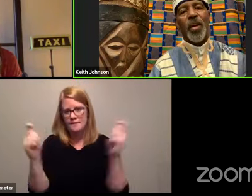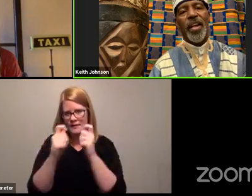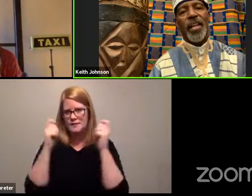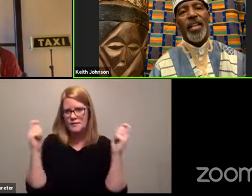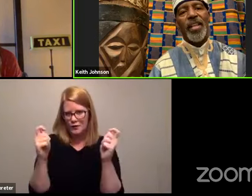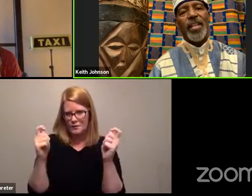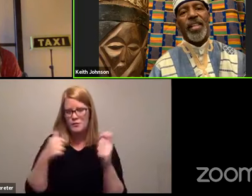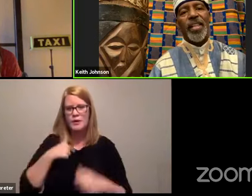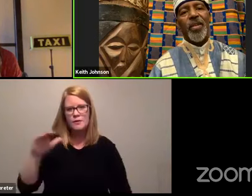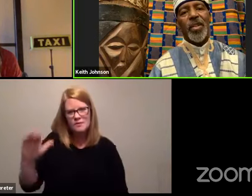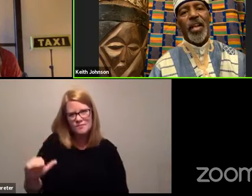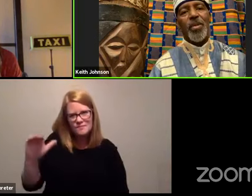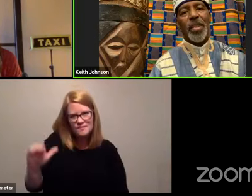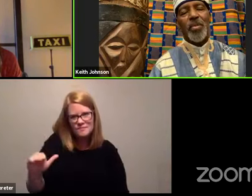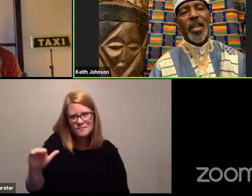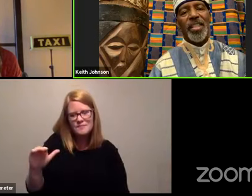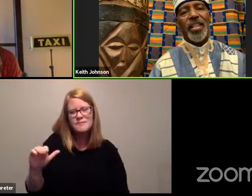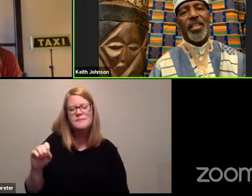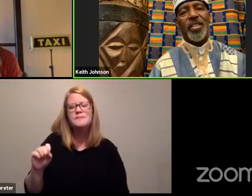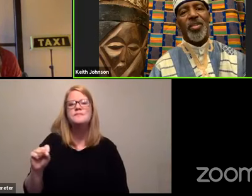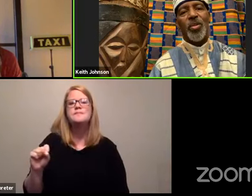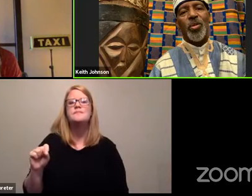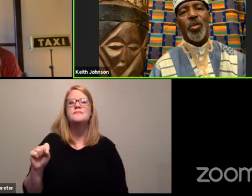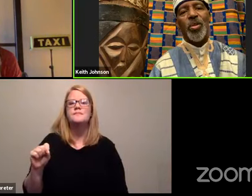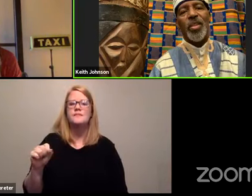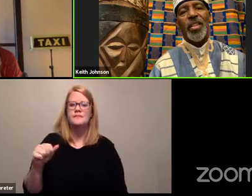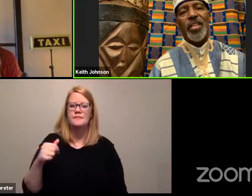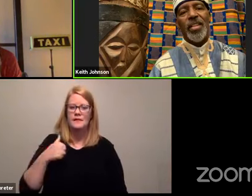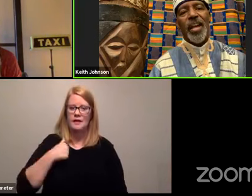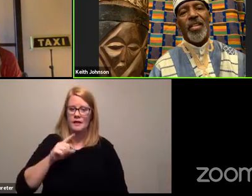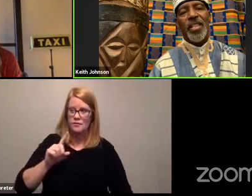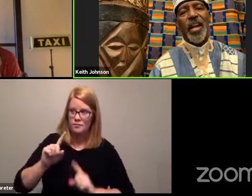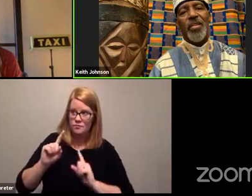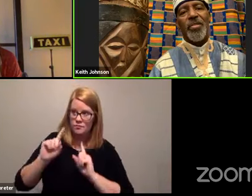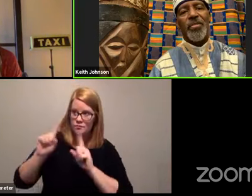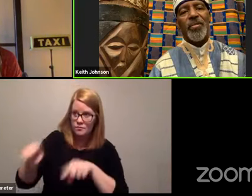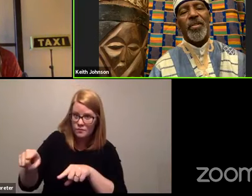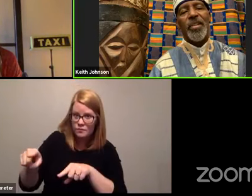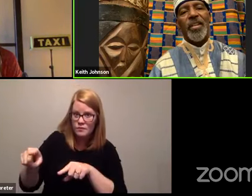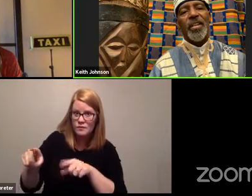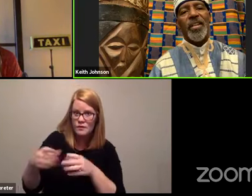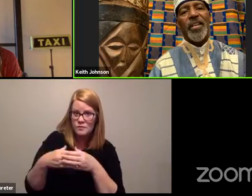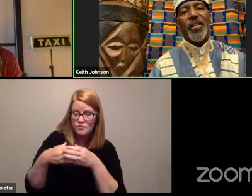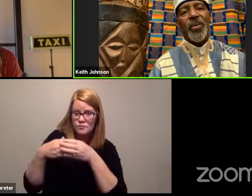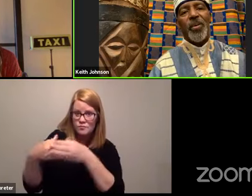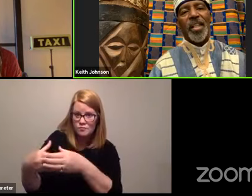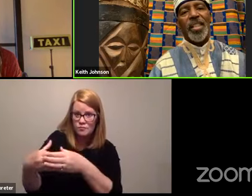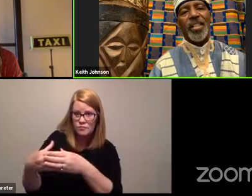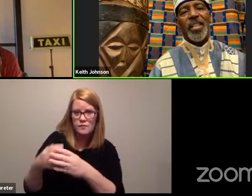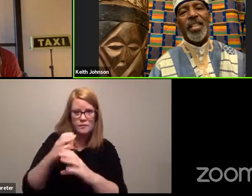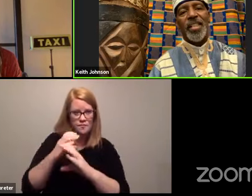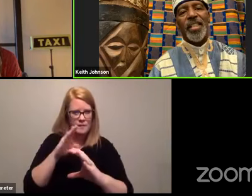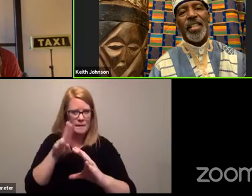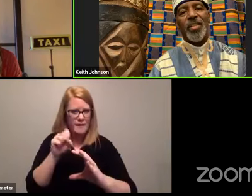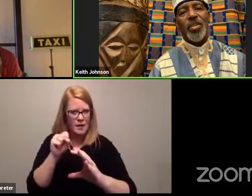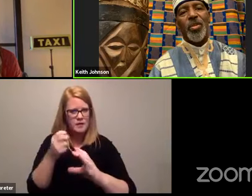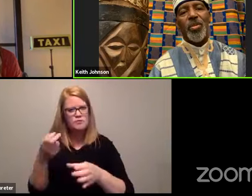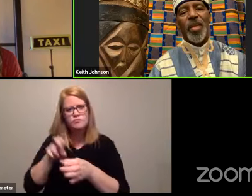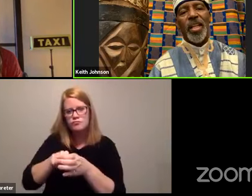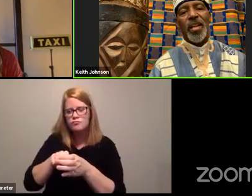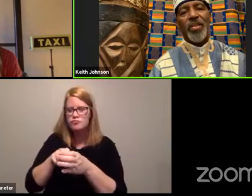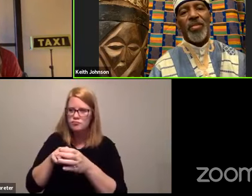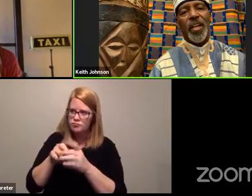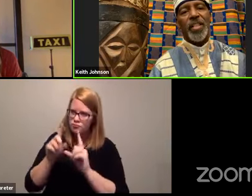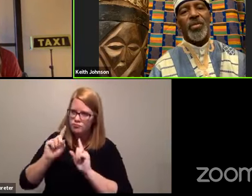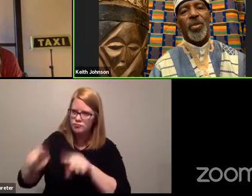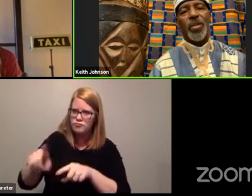young boy, they would come and bus us to downtown Washington, D.C. to